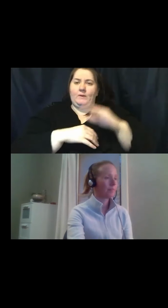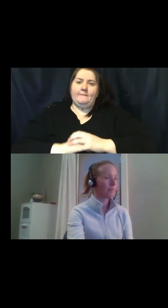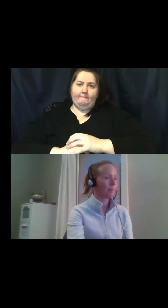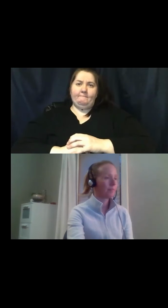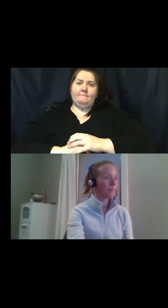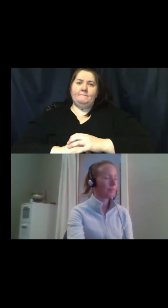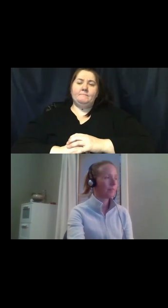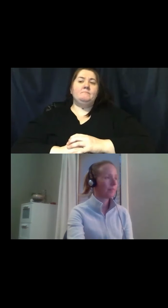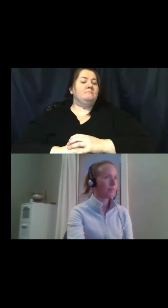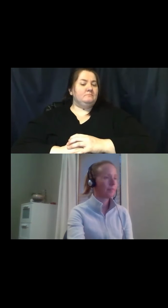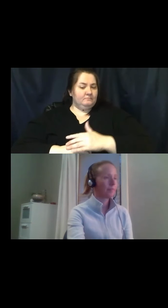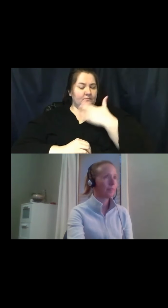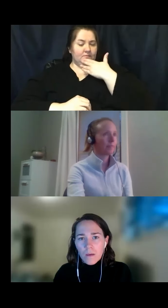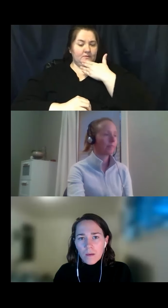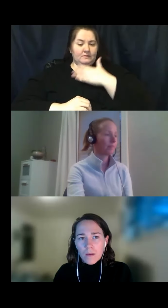Thanks, Lisa.